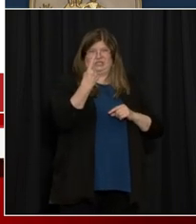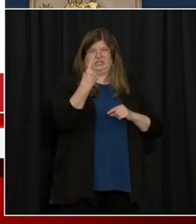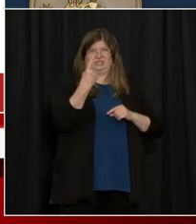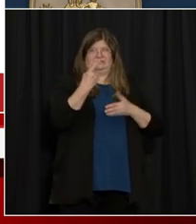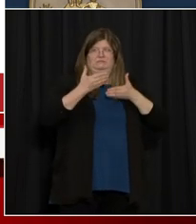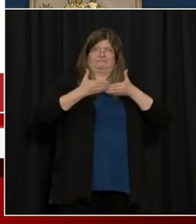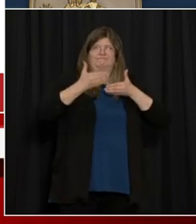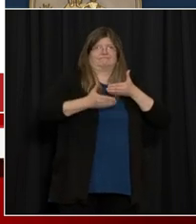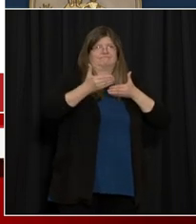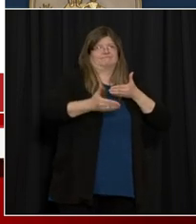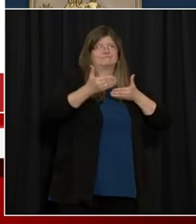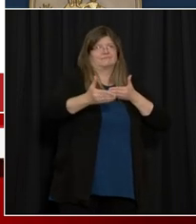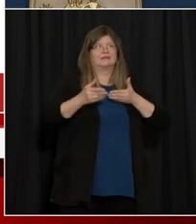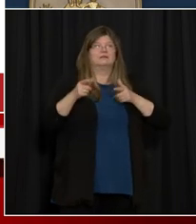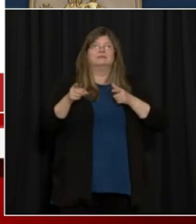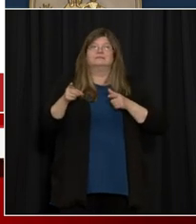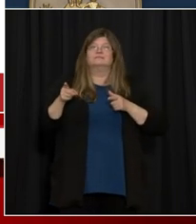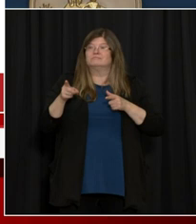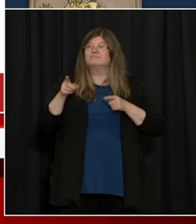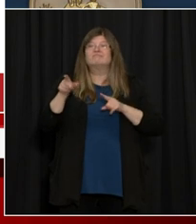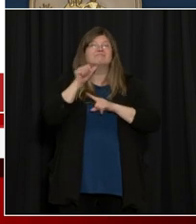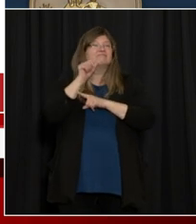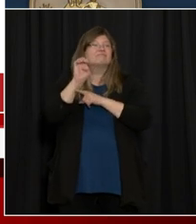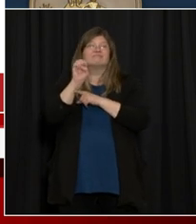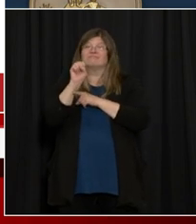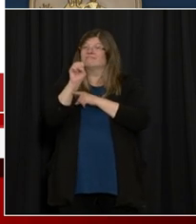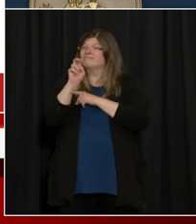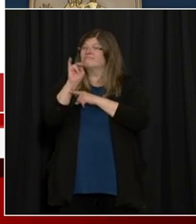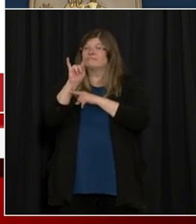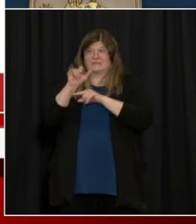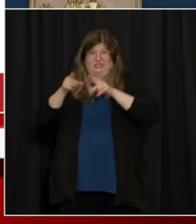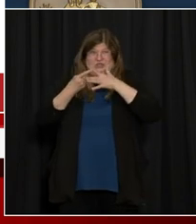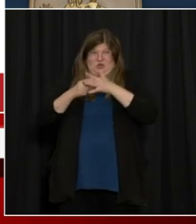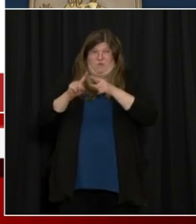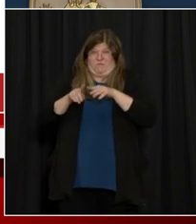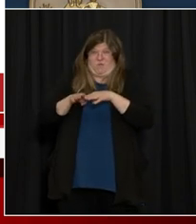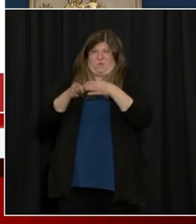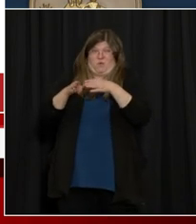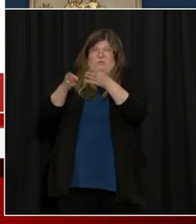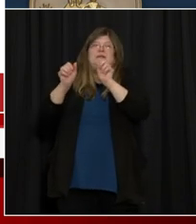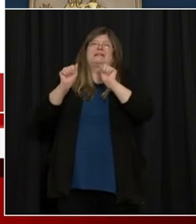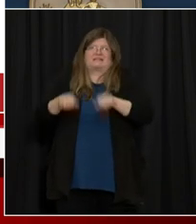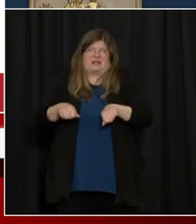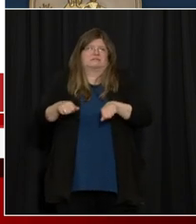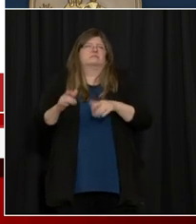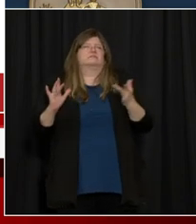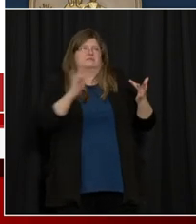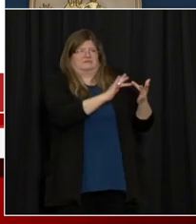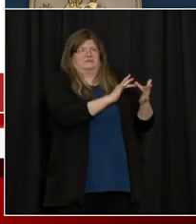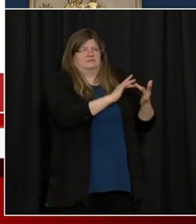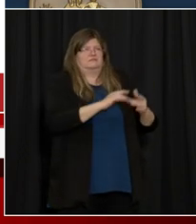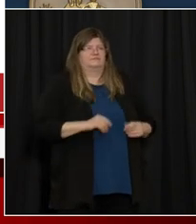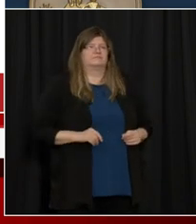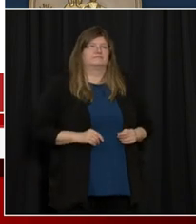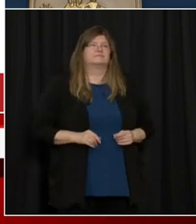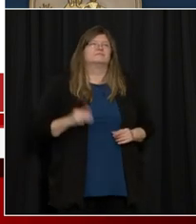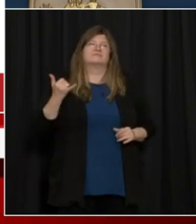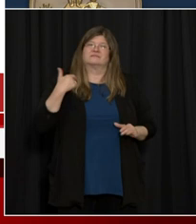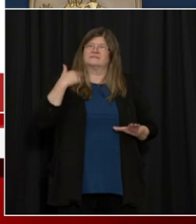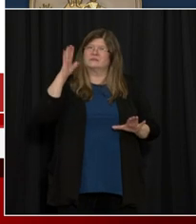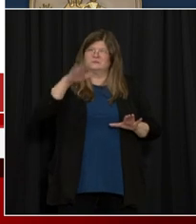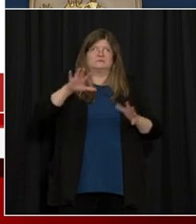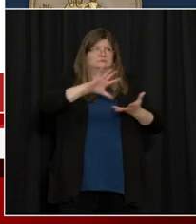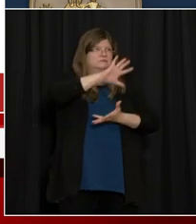businesses. So this is some of those items. And even with tight supply chains around the world, we have